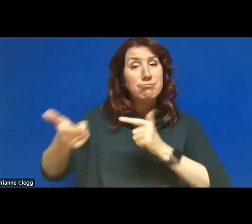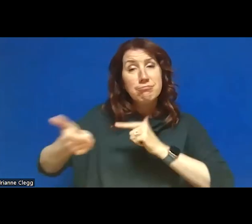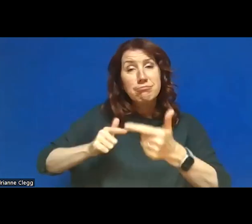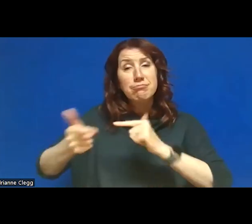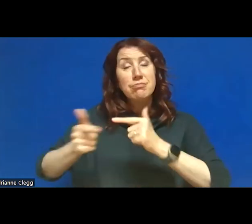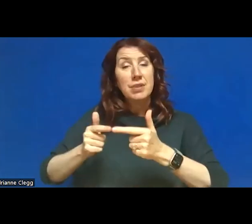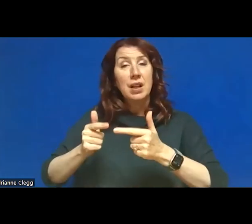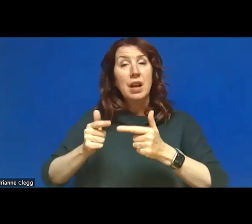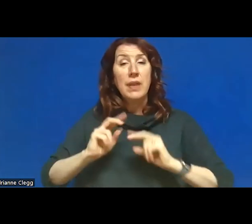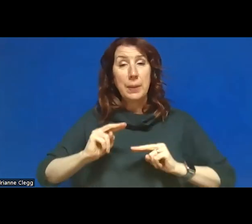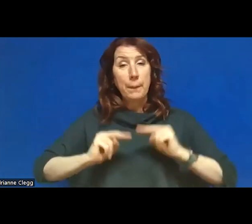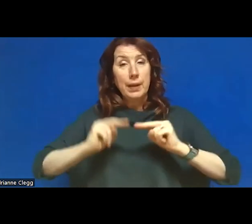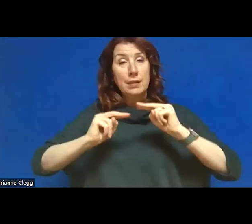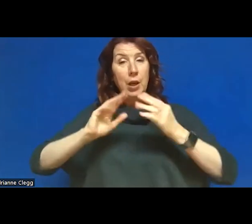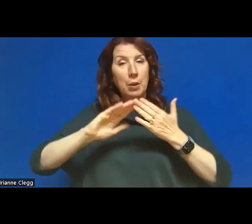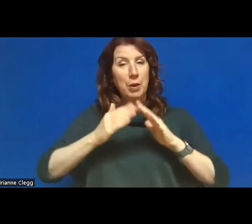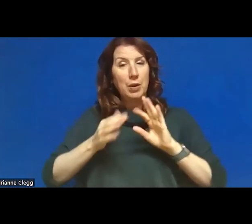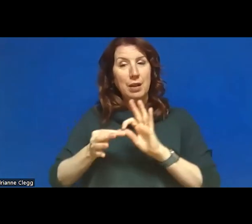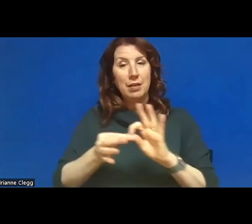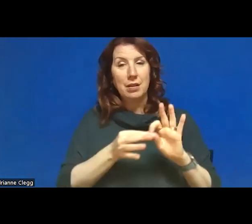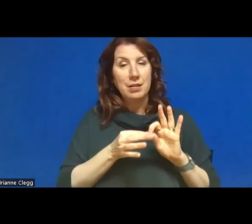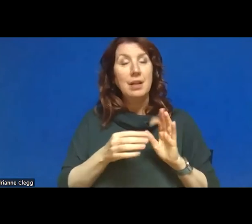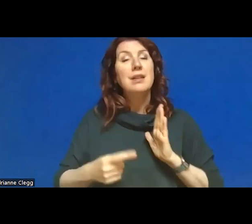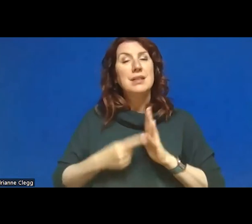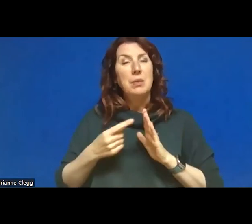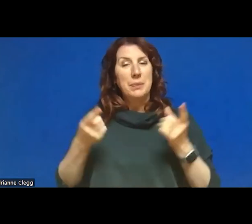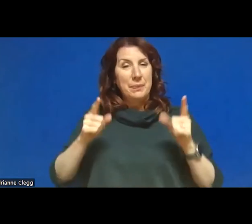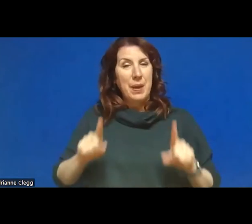We always discount a lot of, you know, the arts